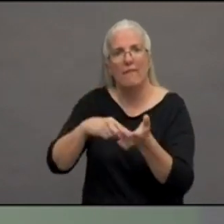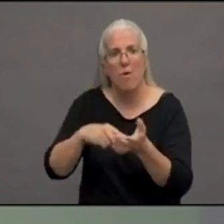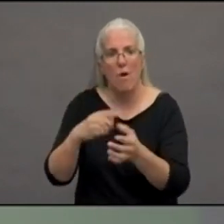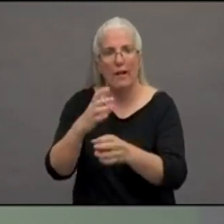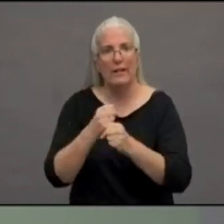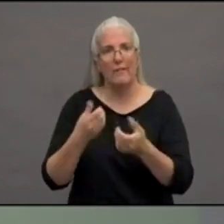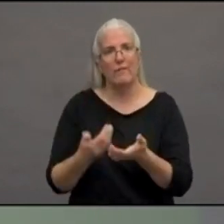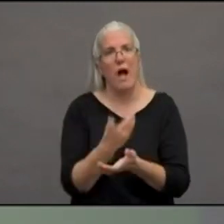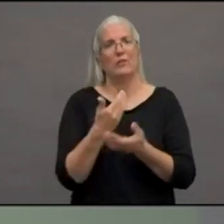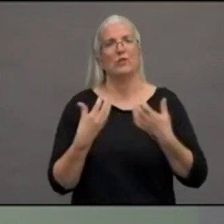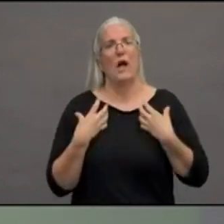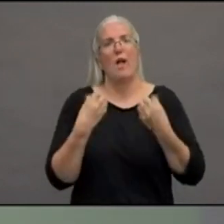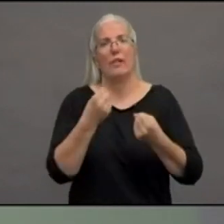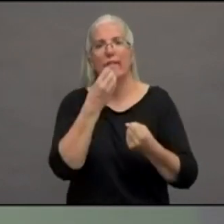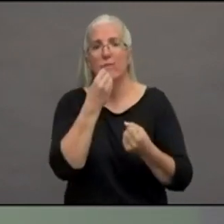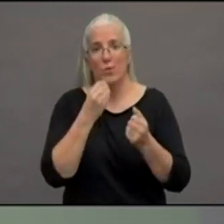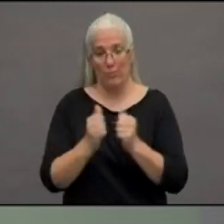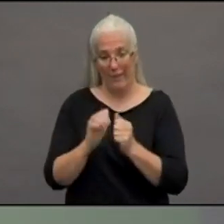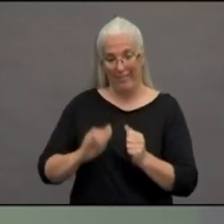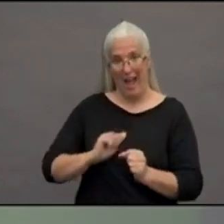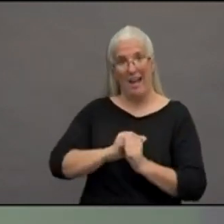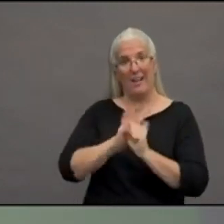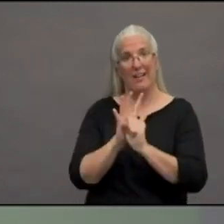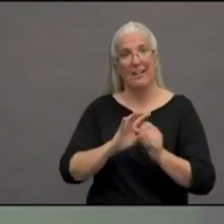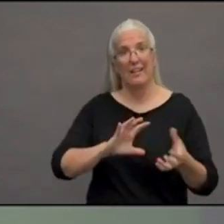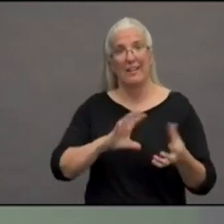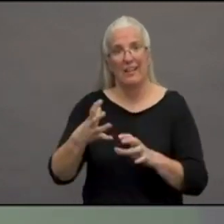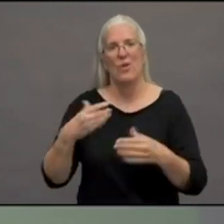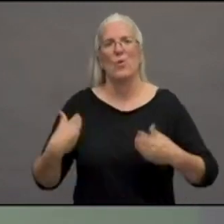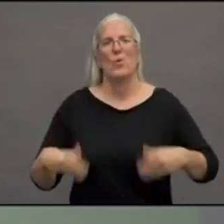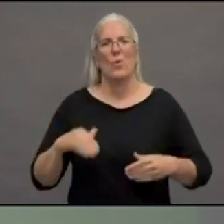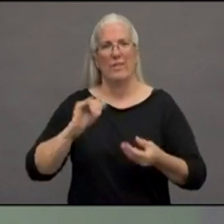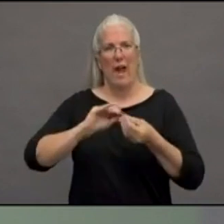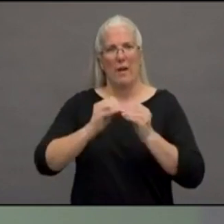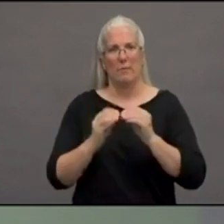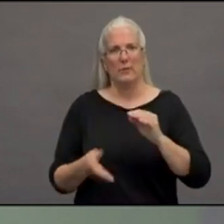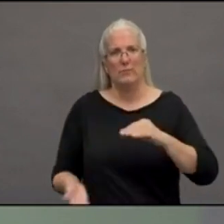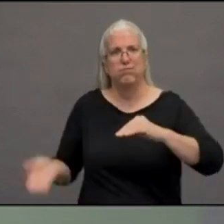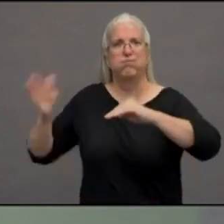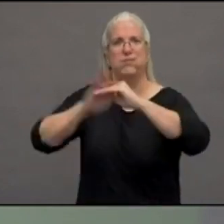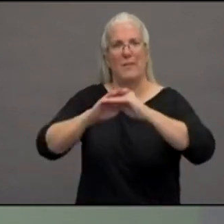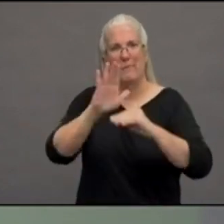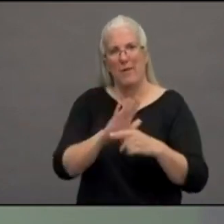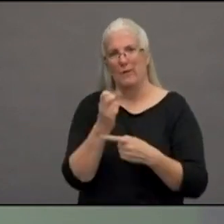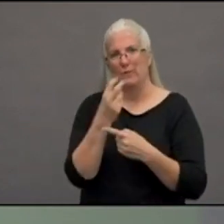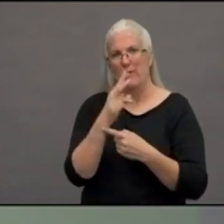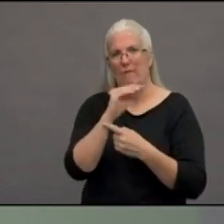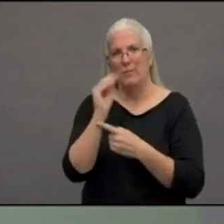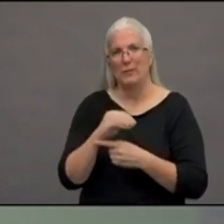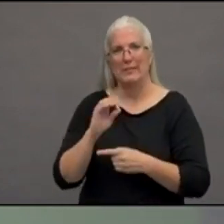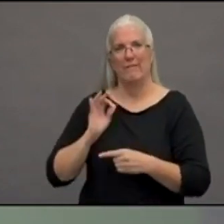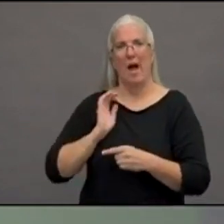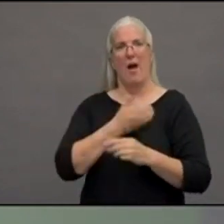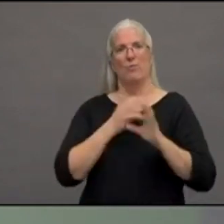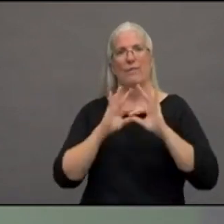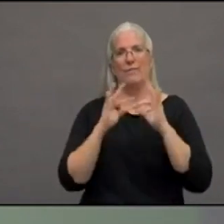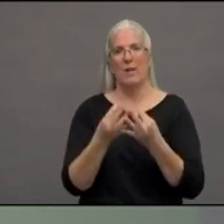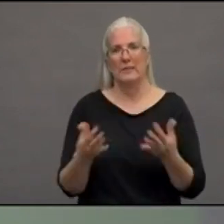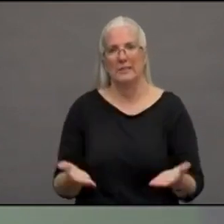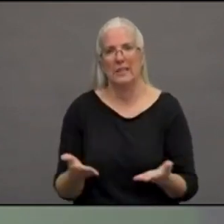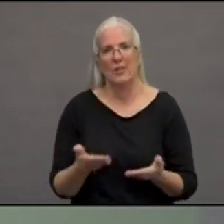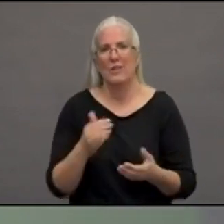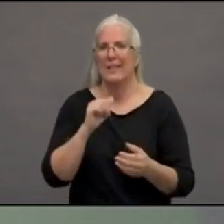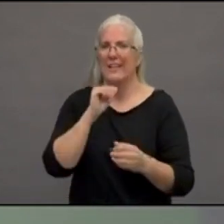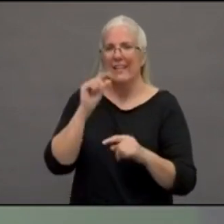actually increased. The projections are that around 12% of families are now food insecure. People are really, really